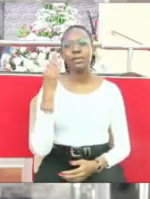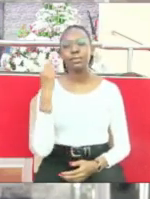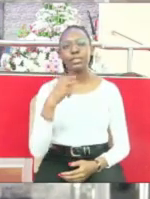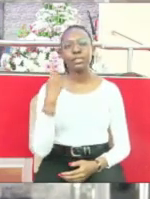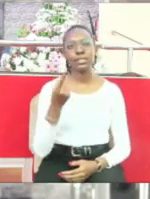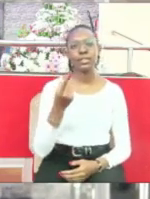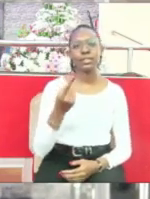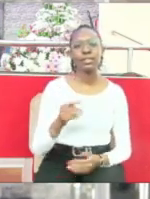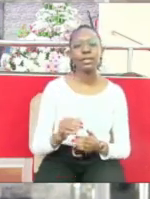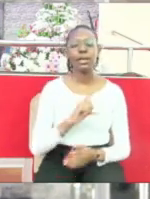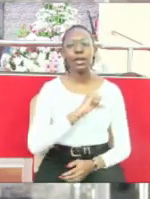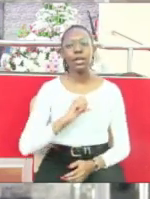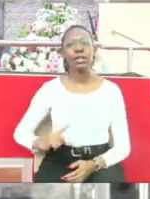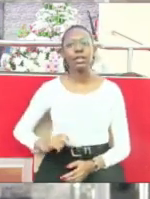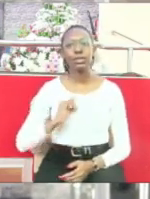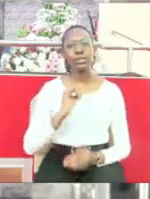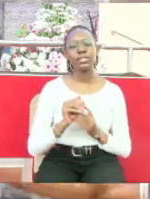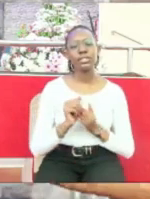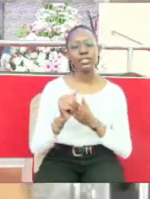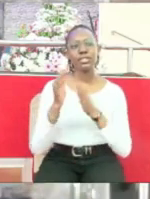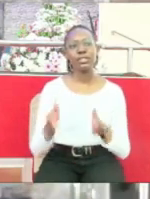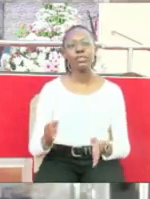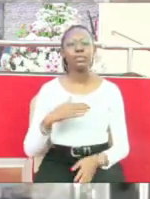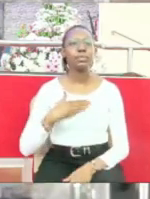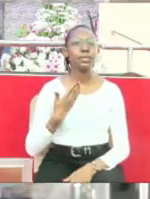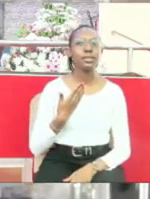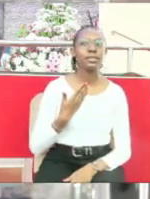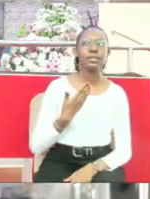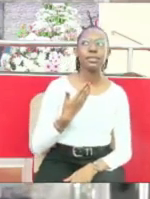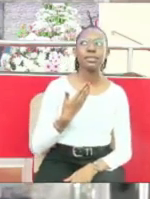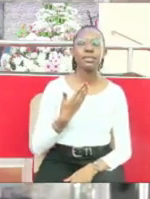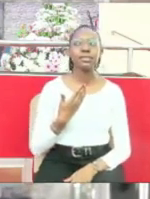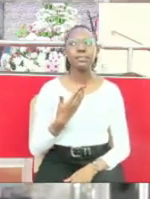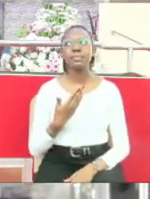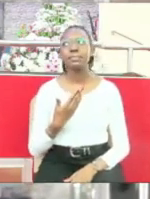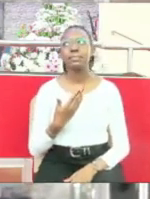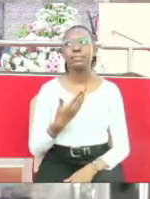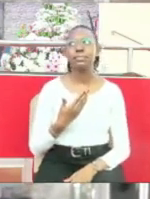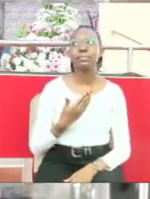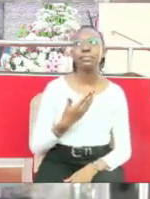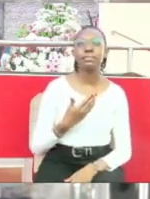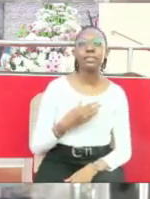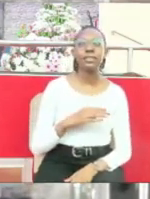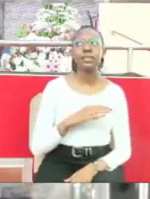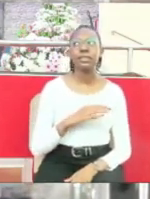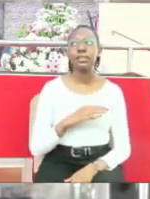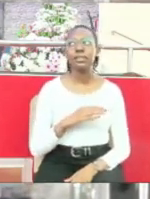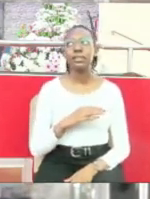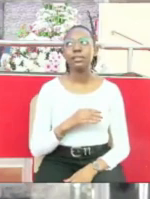shepherd." Na akasema Bwana ni mchungaji wangu. So many things that I will not want. Na mambo mengi sitahitaji. And yet this